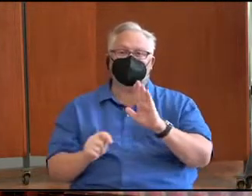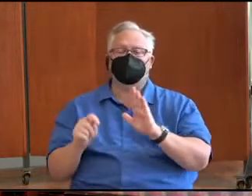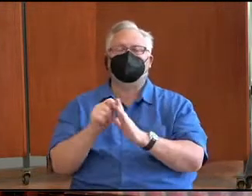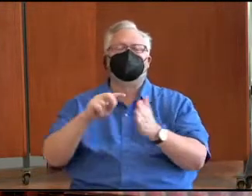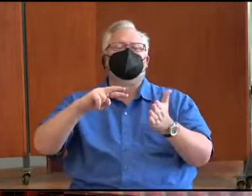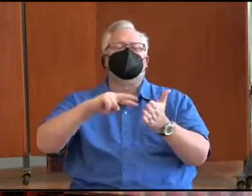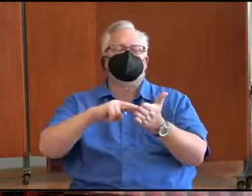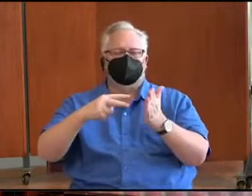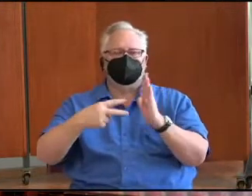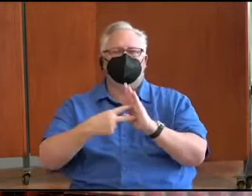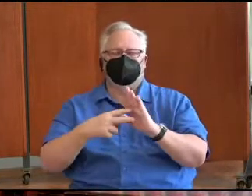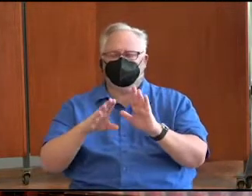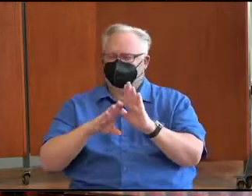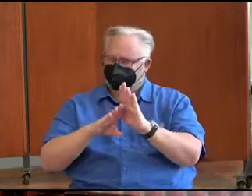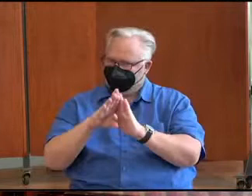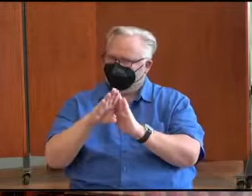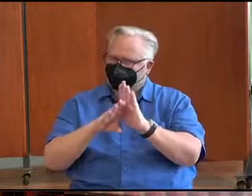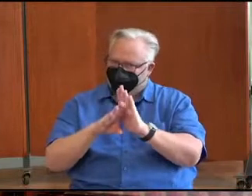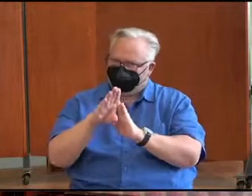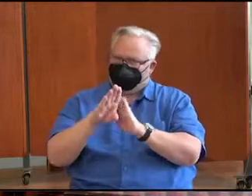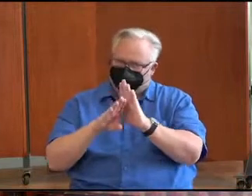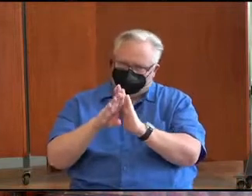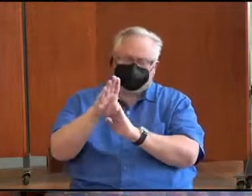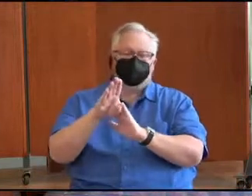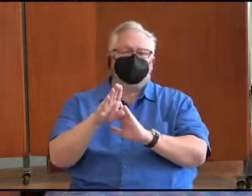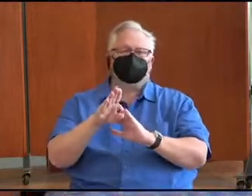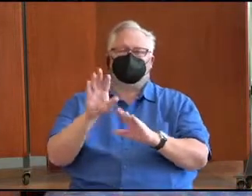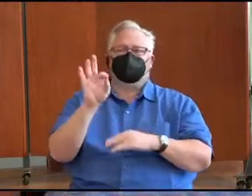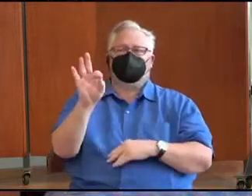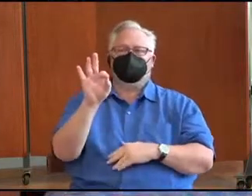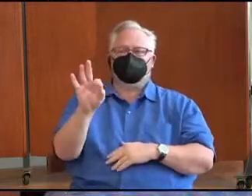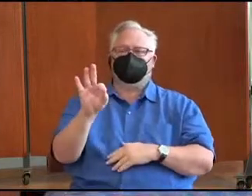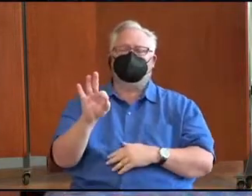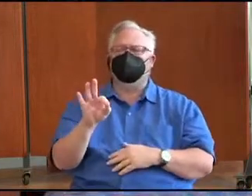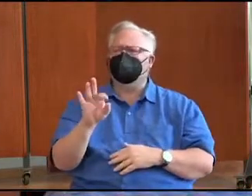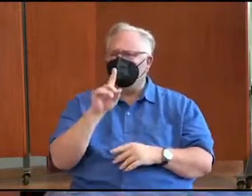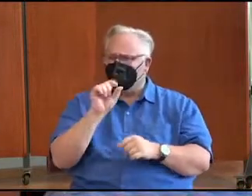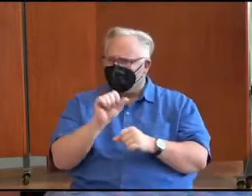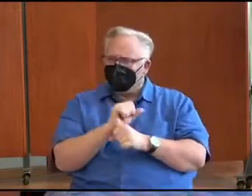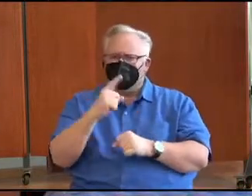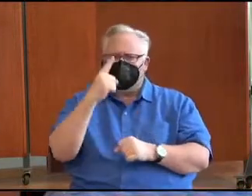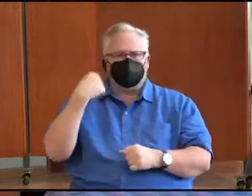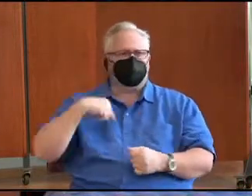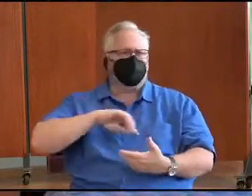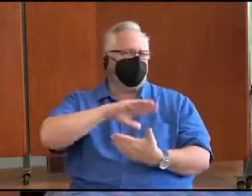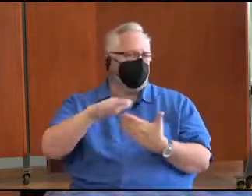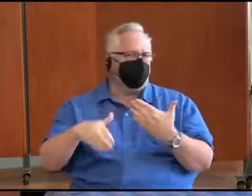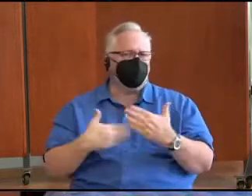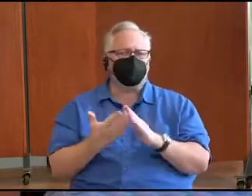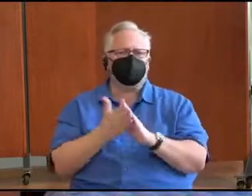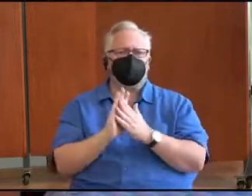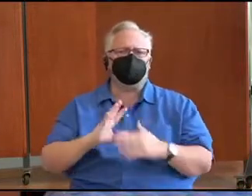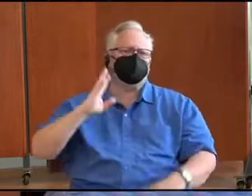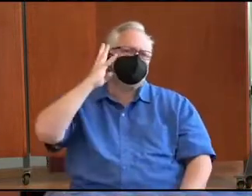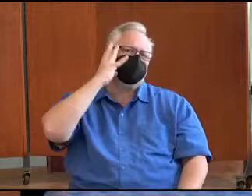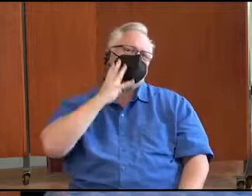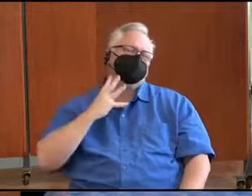ministry. In fact, I think actually we're all becoming seasoned